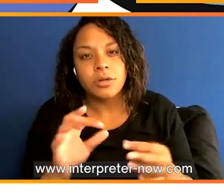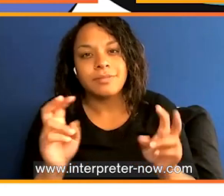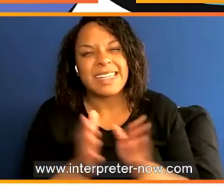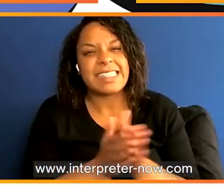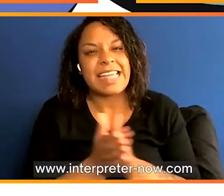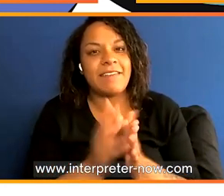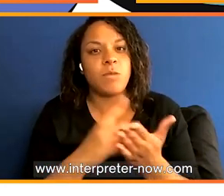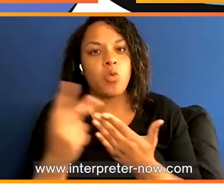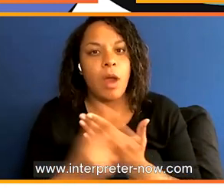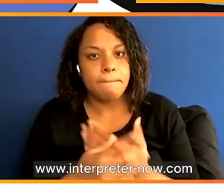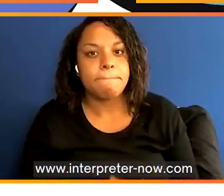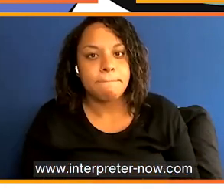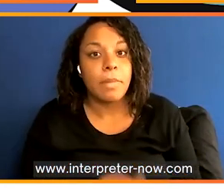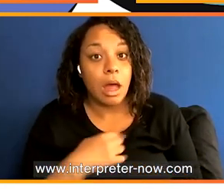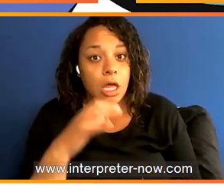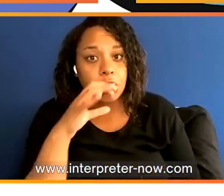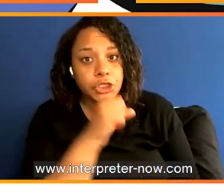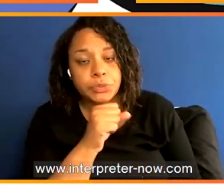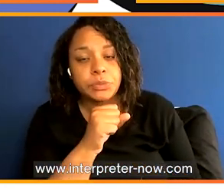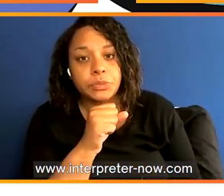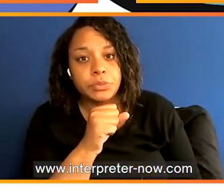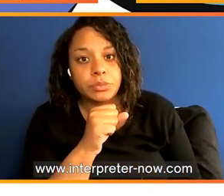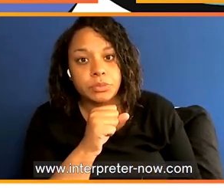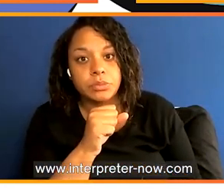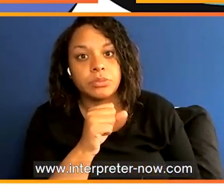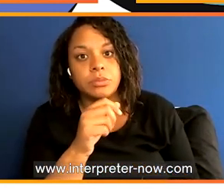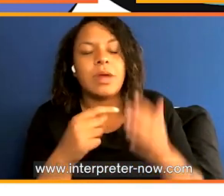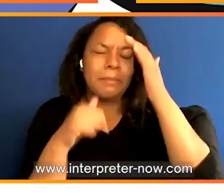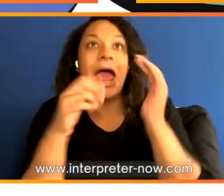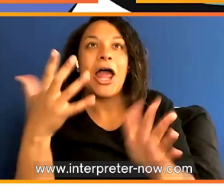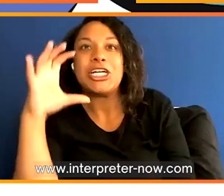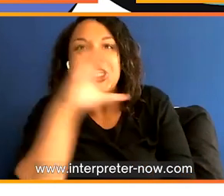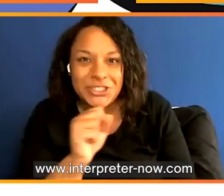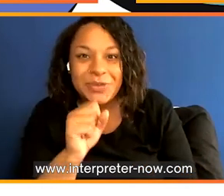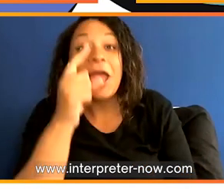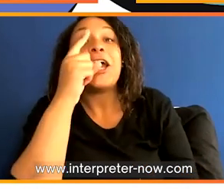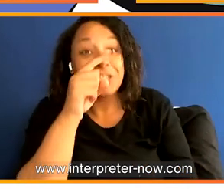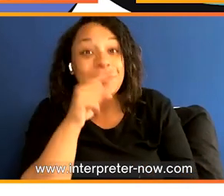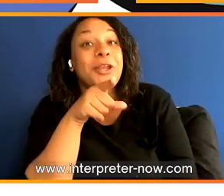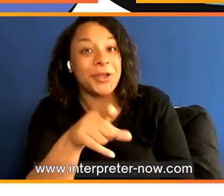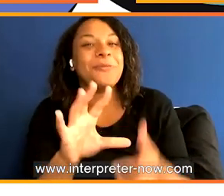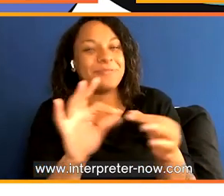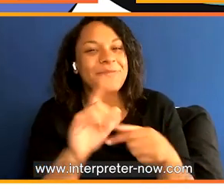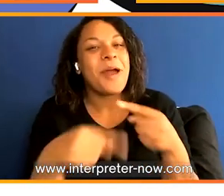So then the other thing you talked about is incentive programs. And I assume that is kind of, well, why don't I not assume